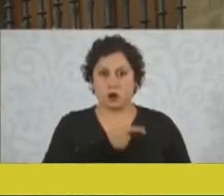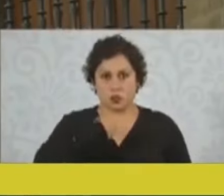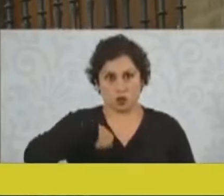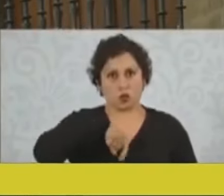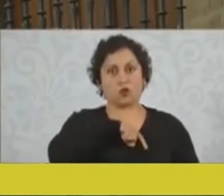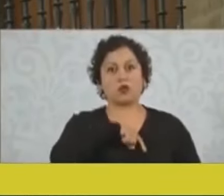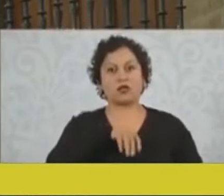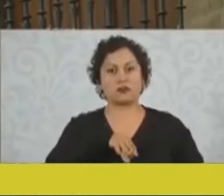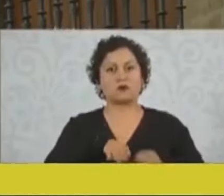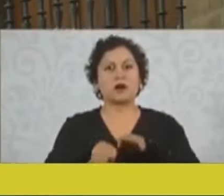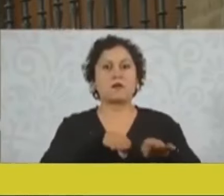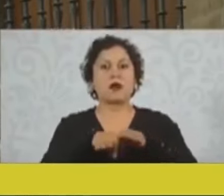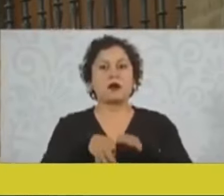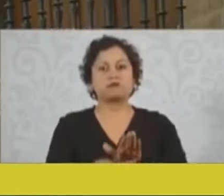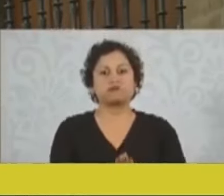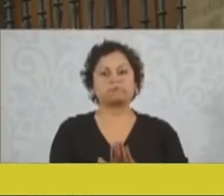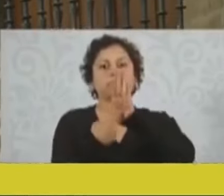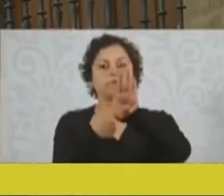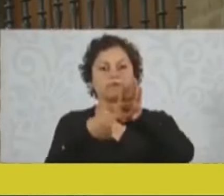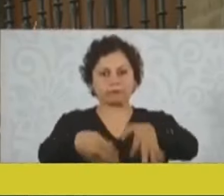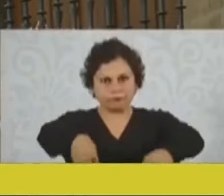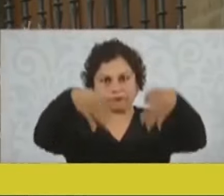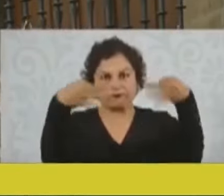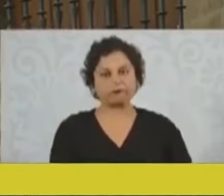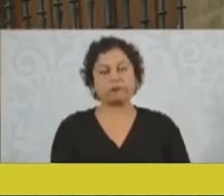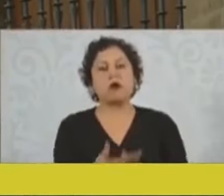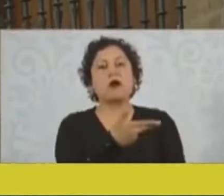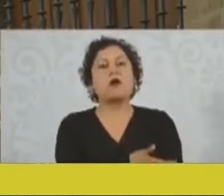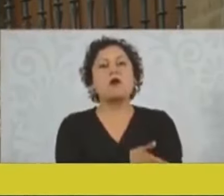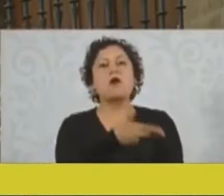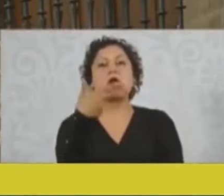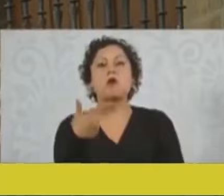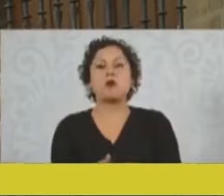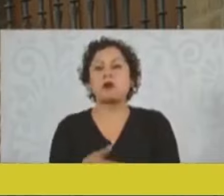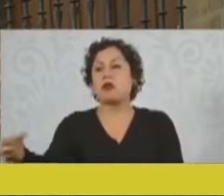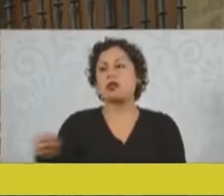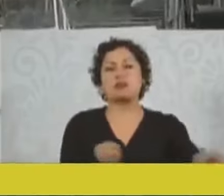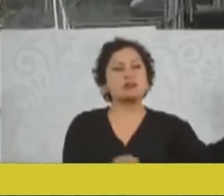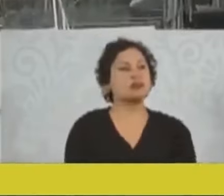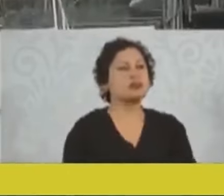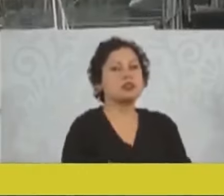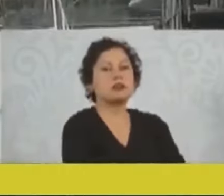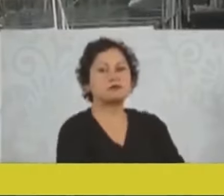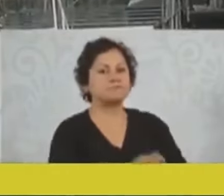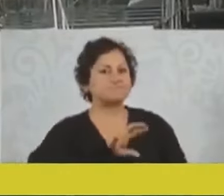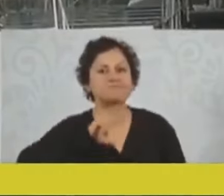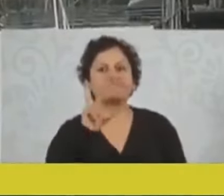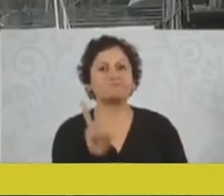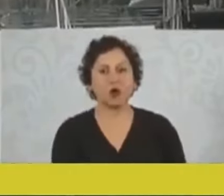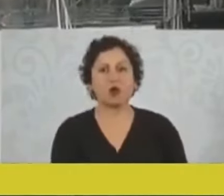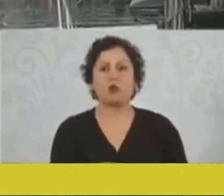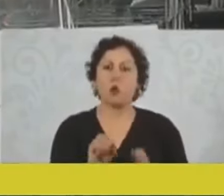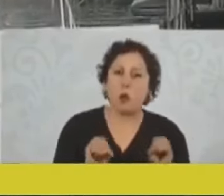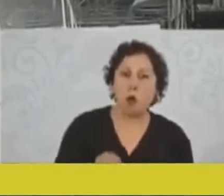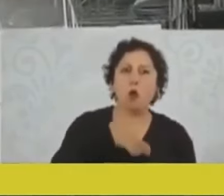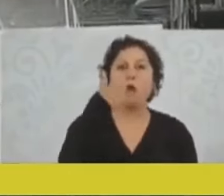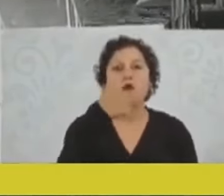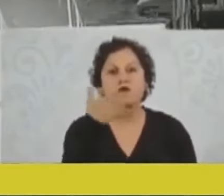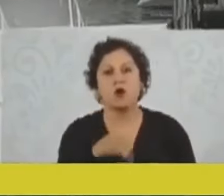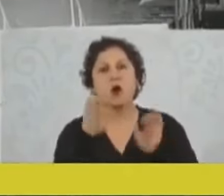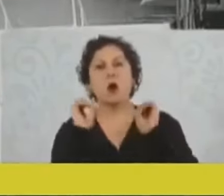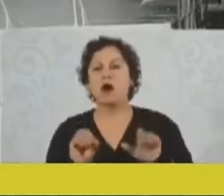12. We will achieve an honest government without influences,